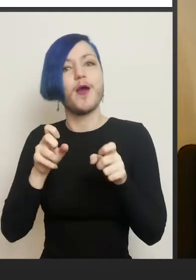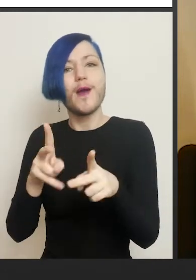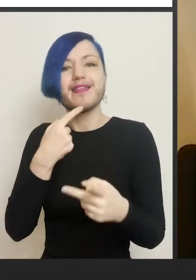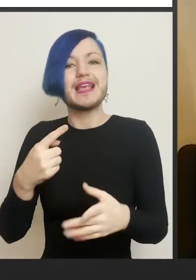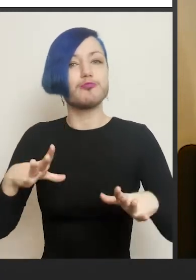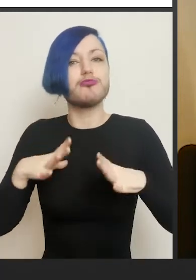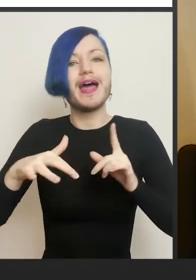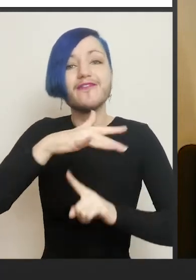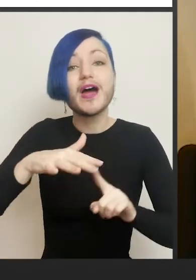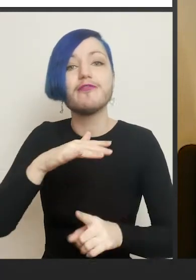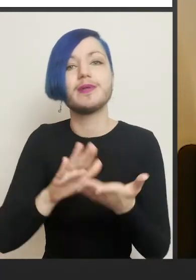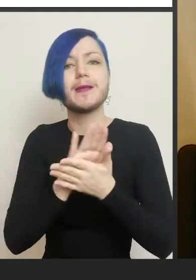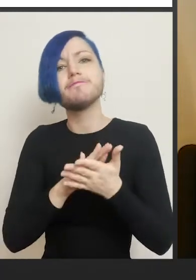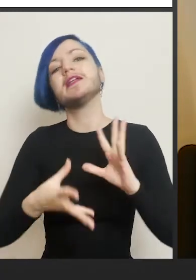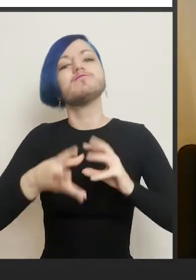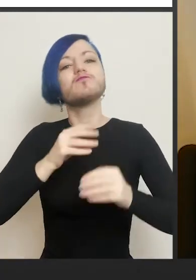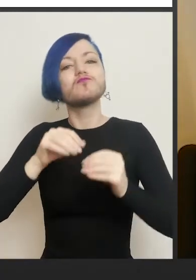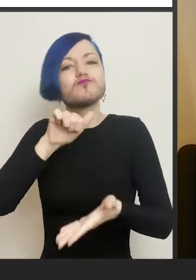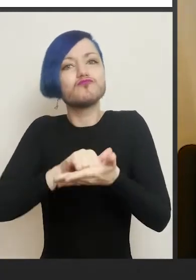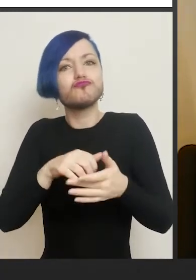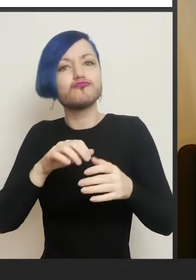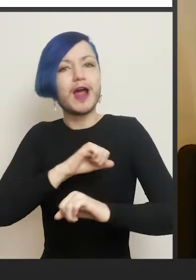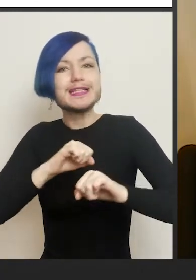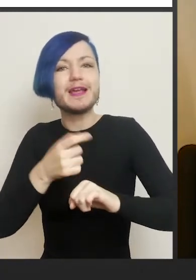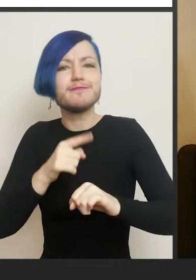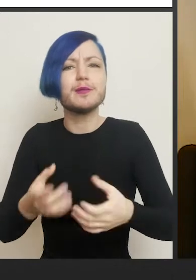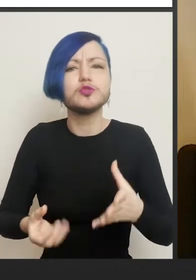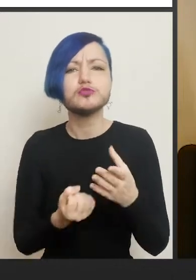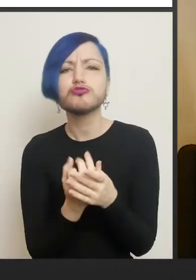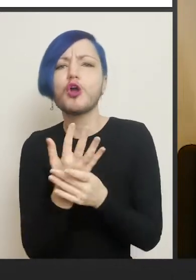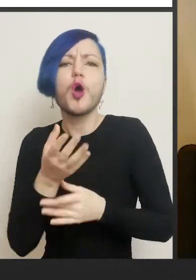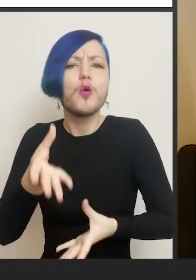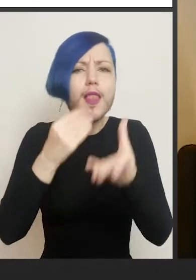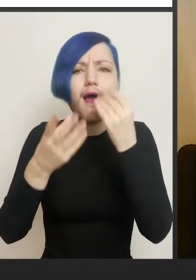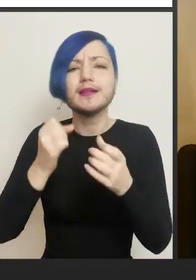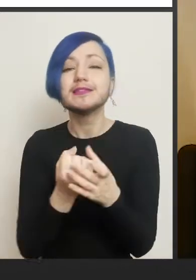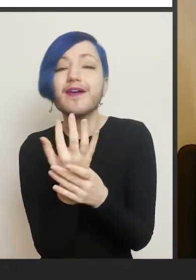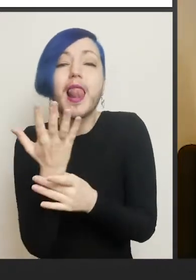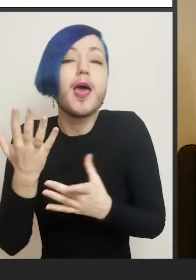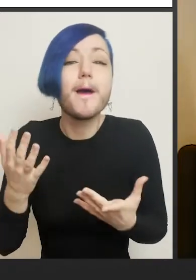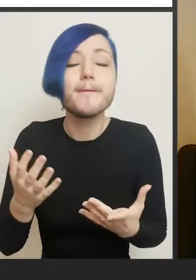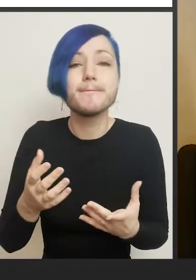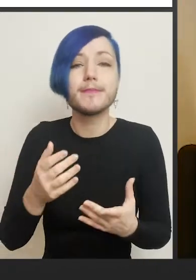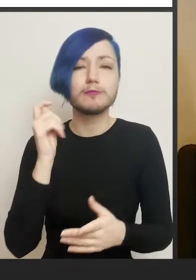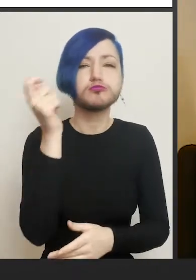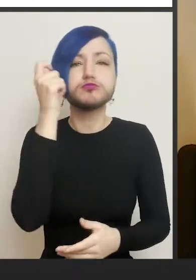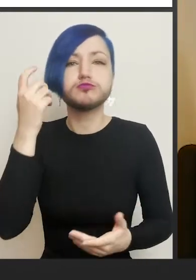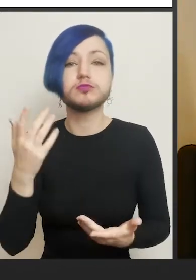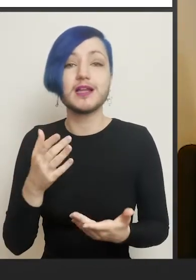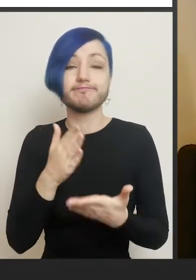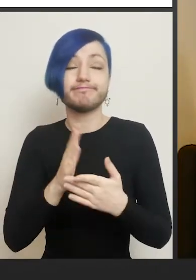if you have a prepared environment that creates the right space for people to grow and learn and develop and really excel, and